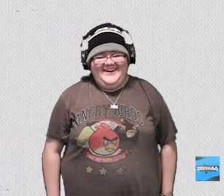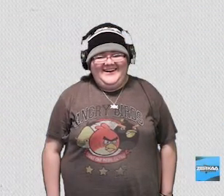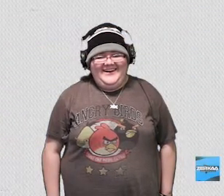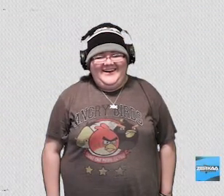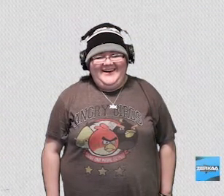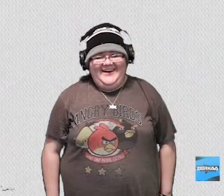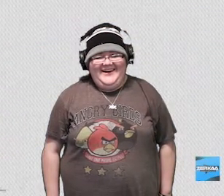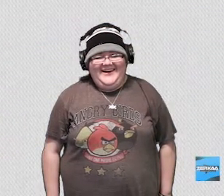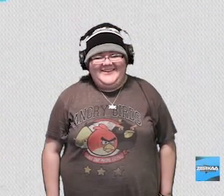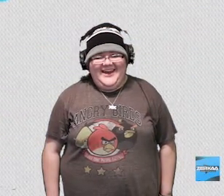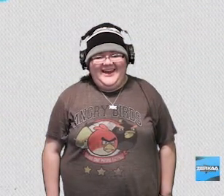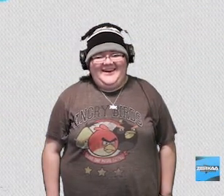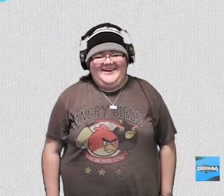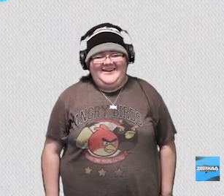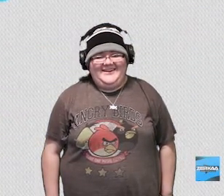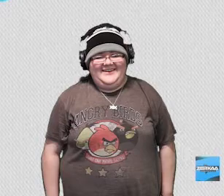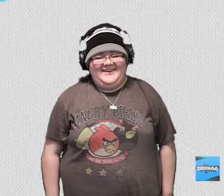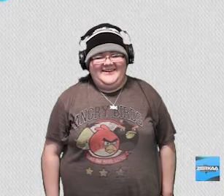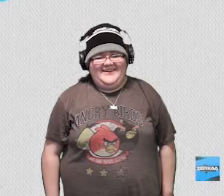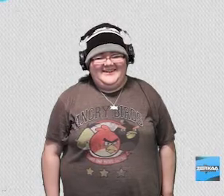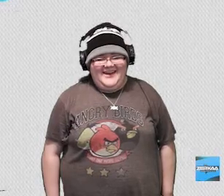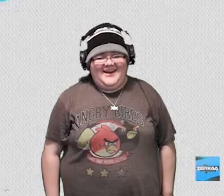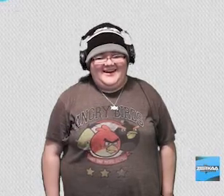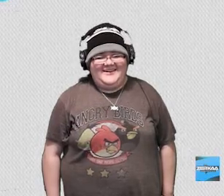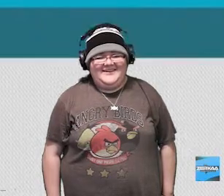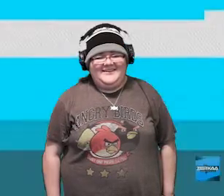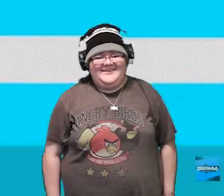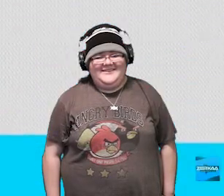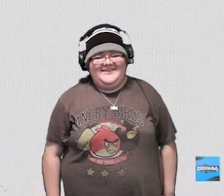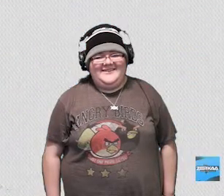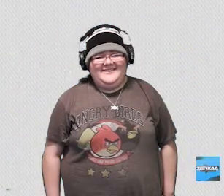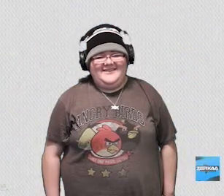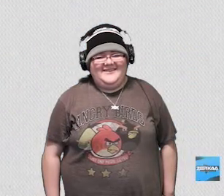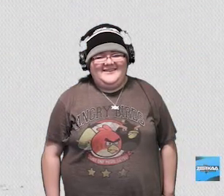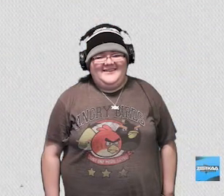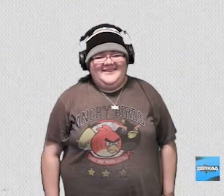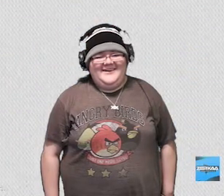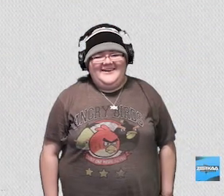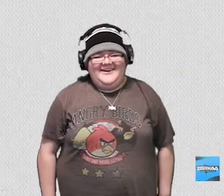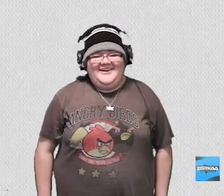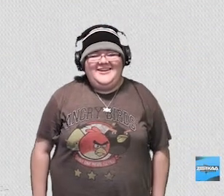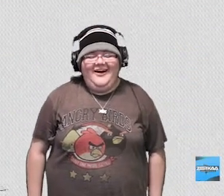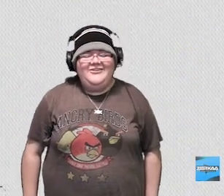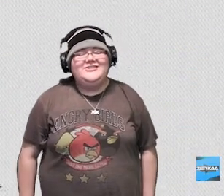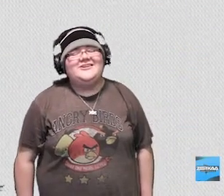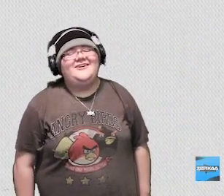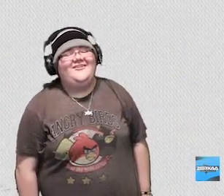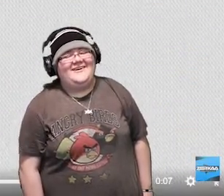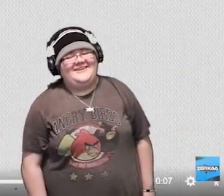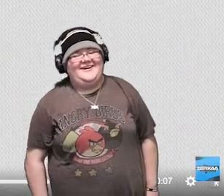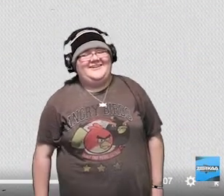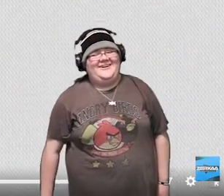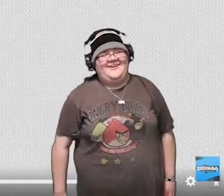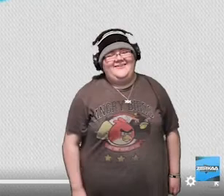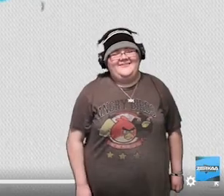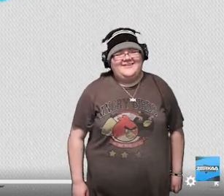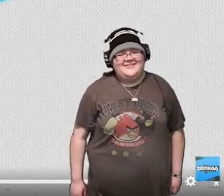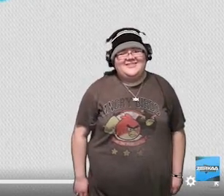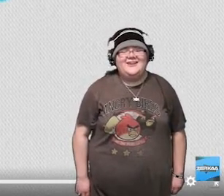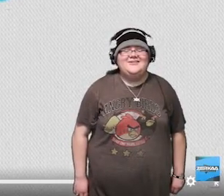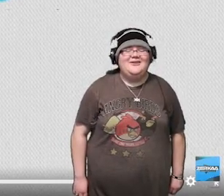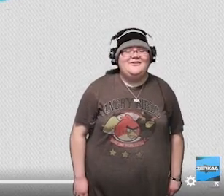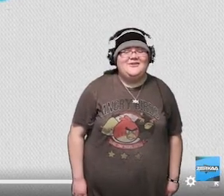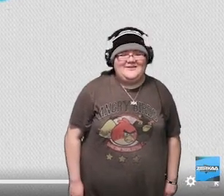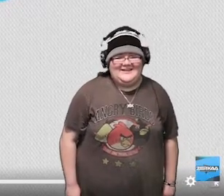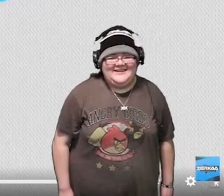Wait, was that a meatball? Yeah. Hence the meathead, right? Yeah. Oh dear. Yo, you should. Oh my dear, god, yo.